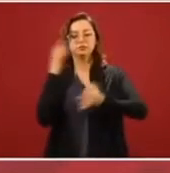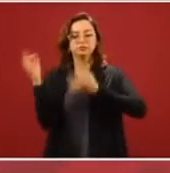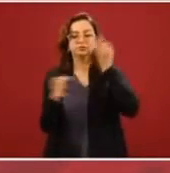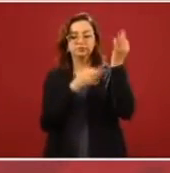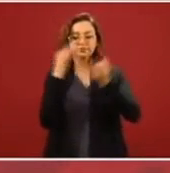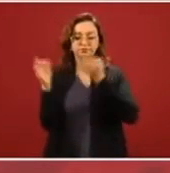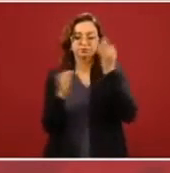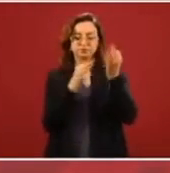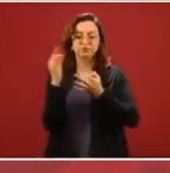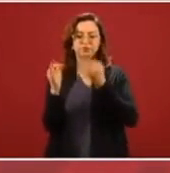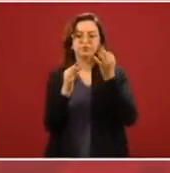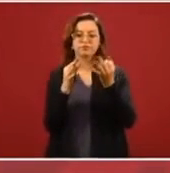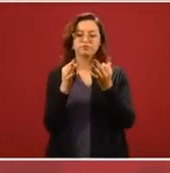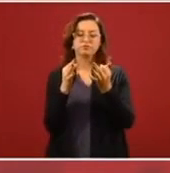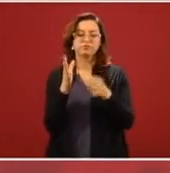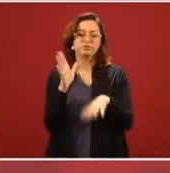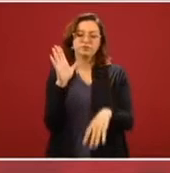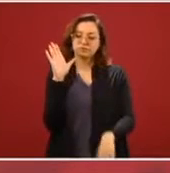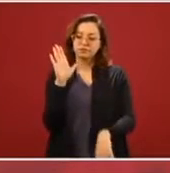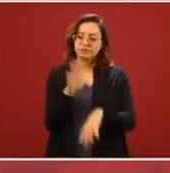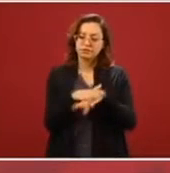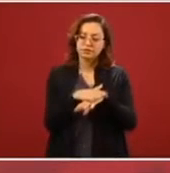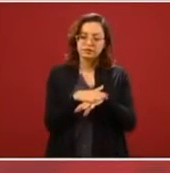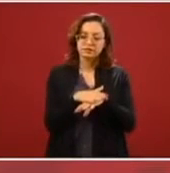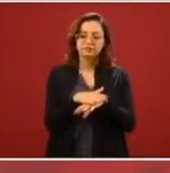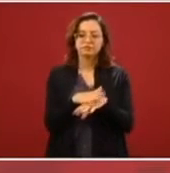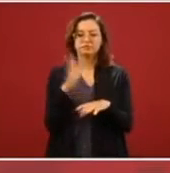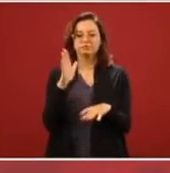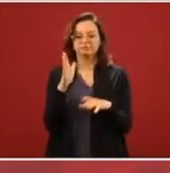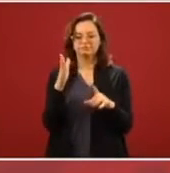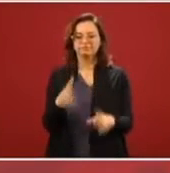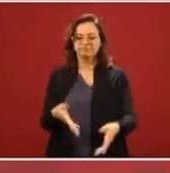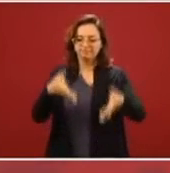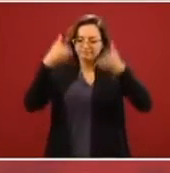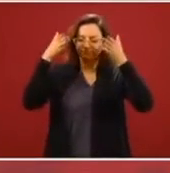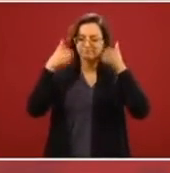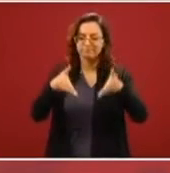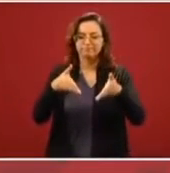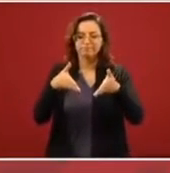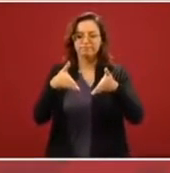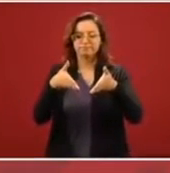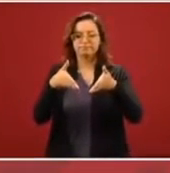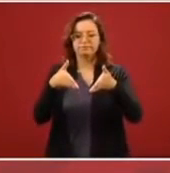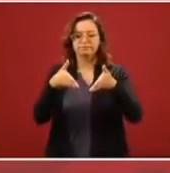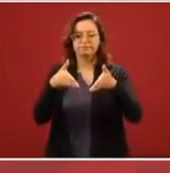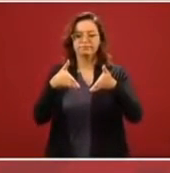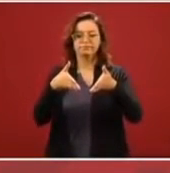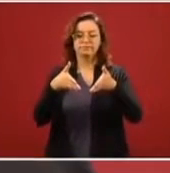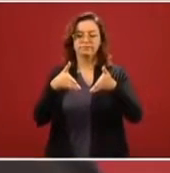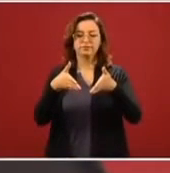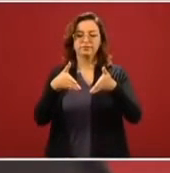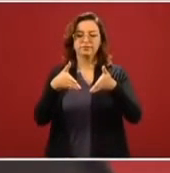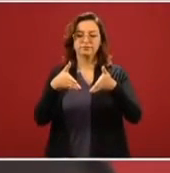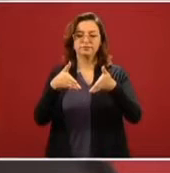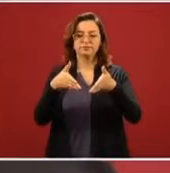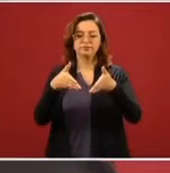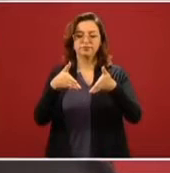campaign más that is most directa direct para